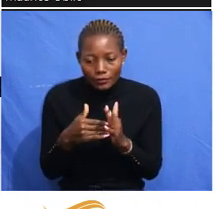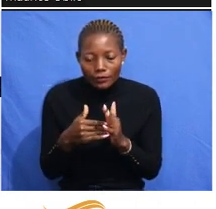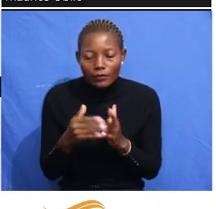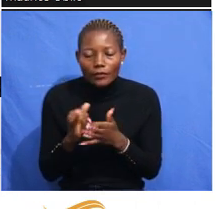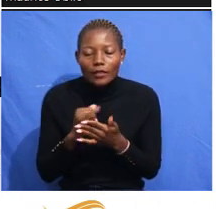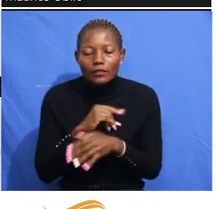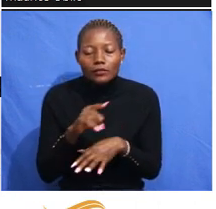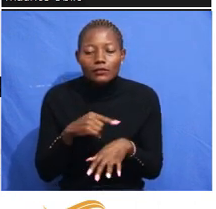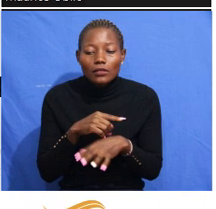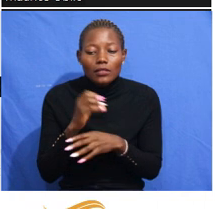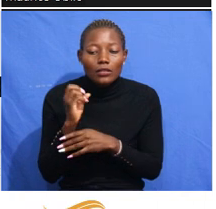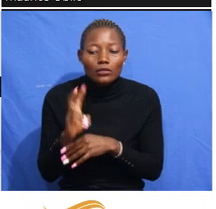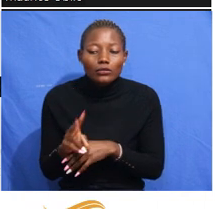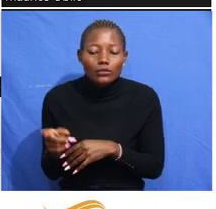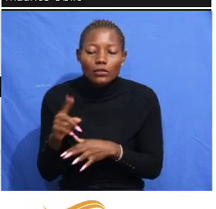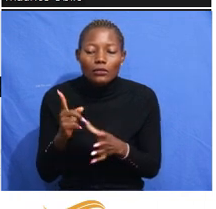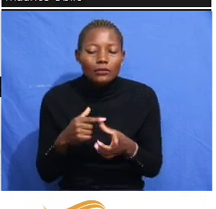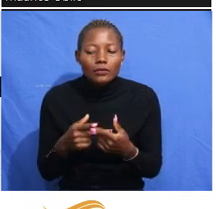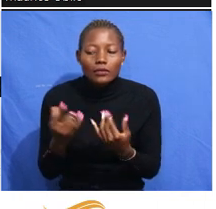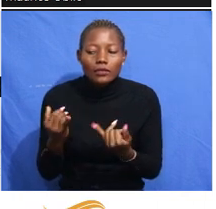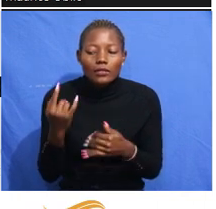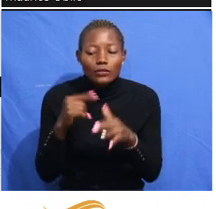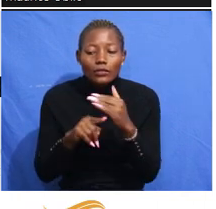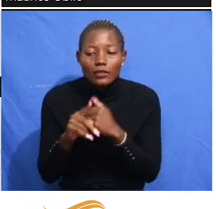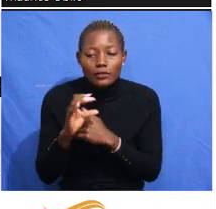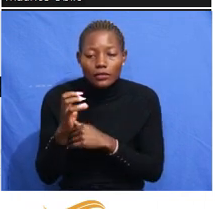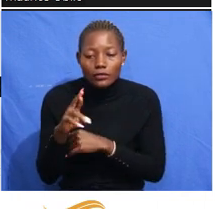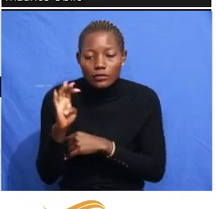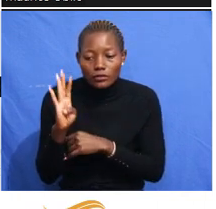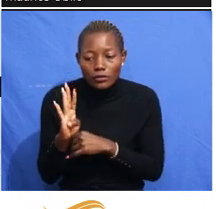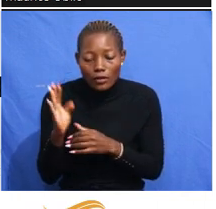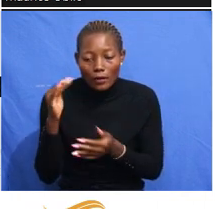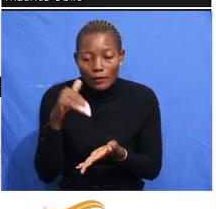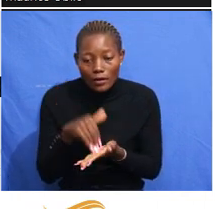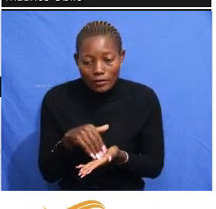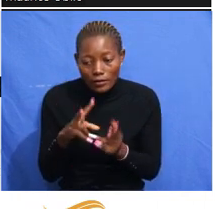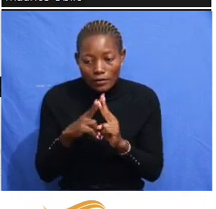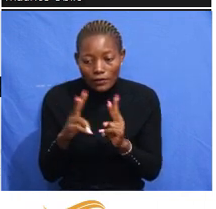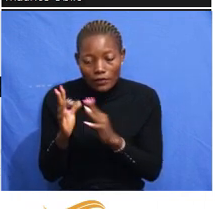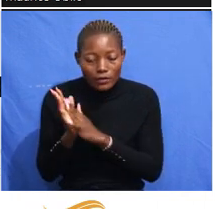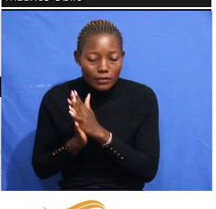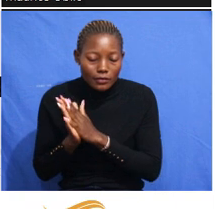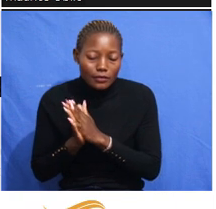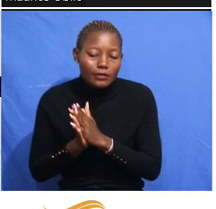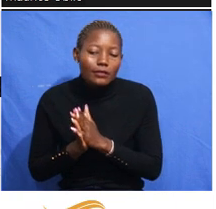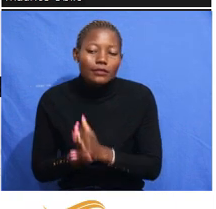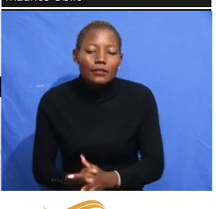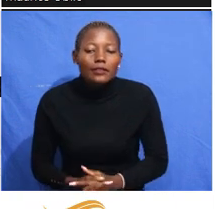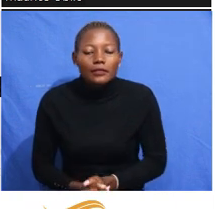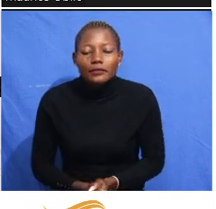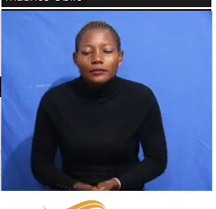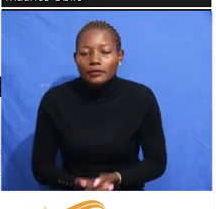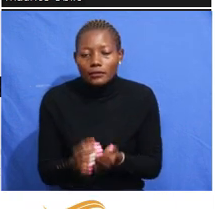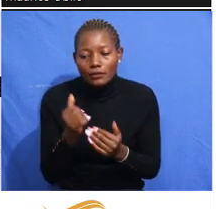in, and then it will enter into what we call the Krebs cycle. Again, very, very interesting phenomenon, which I